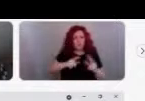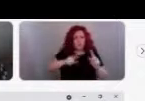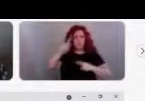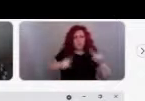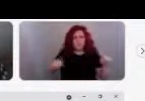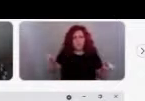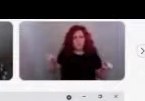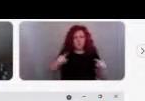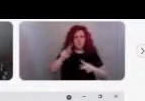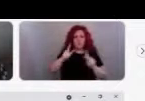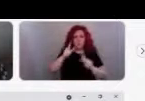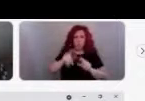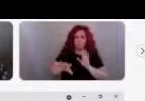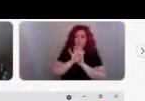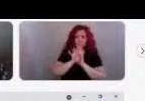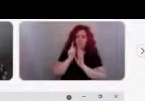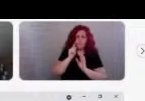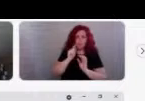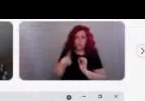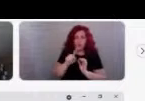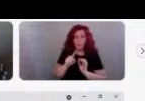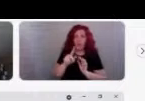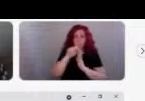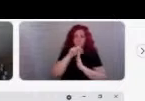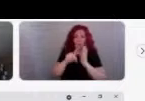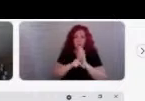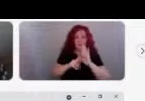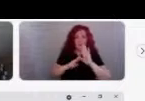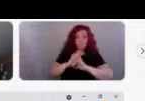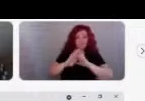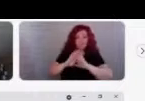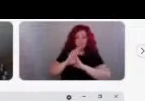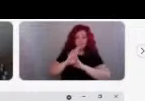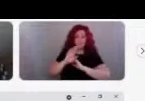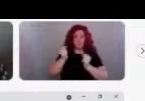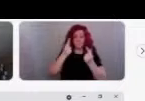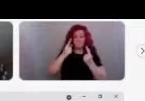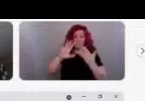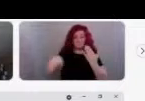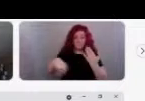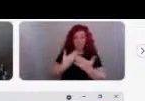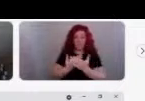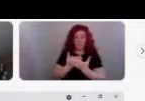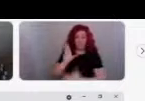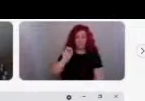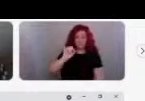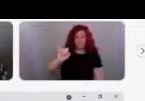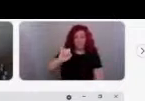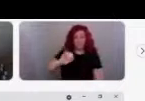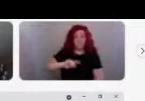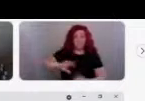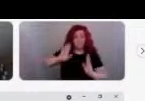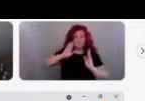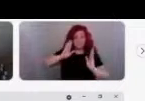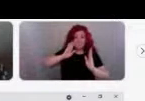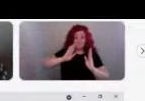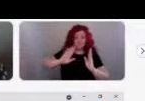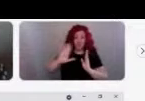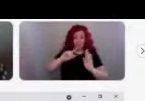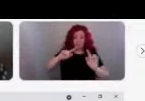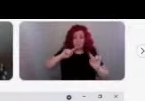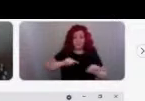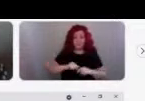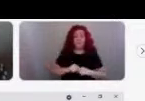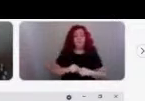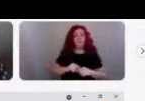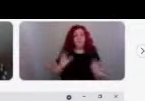develop policies where all communities of interest are heard because of this i am urging the council to